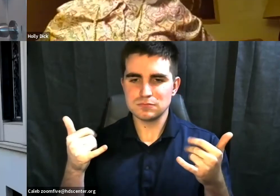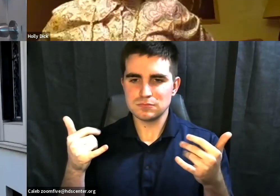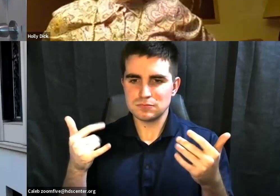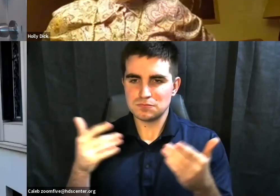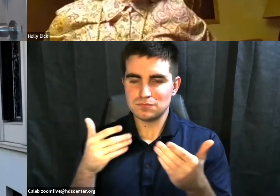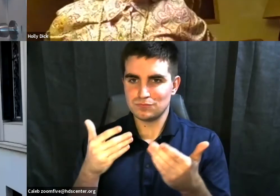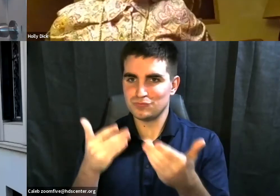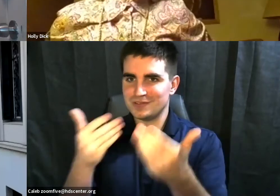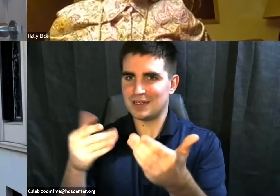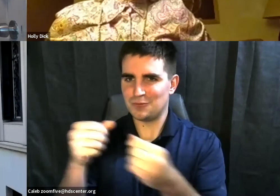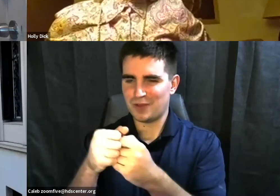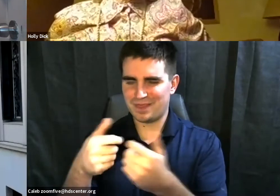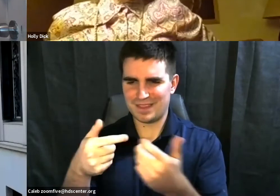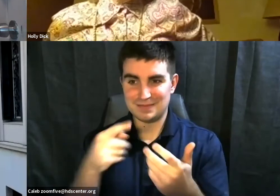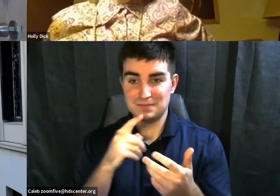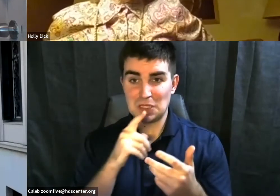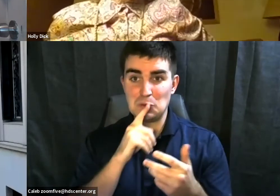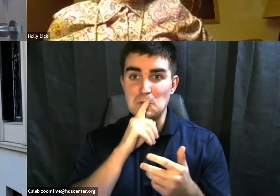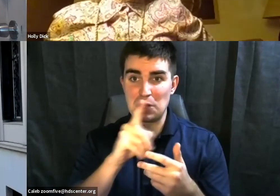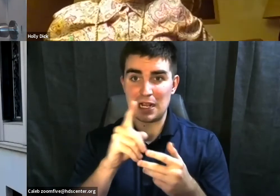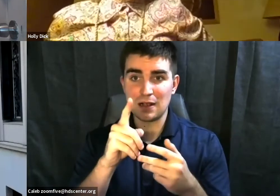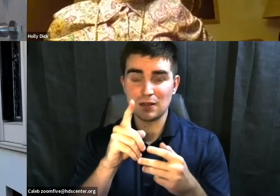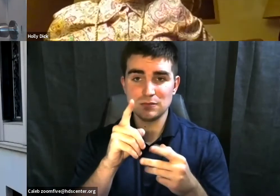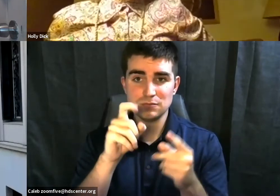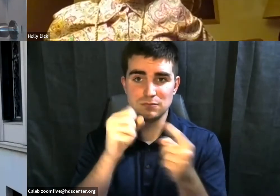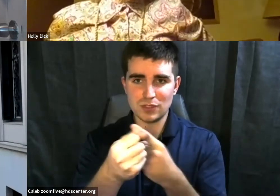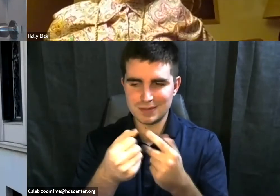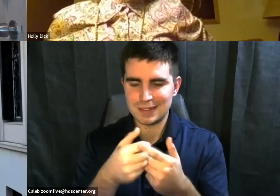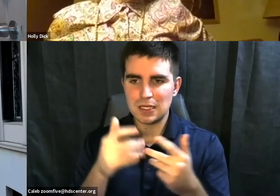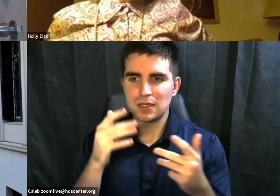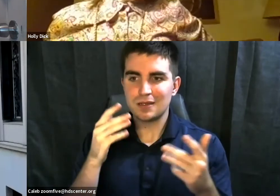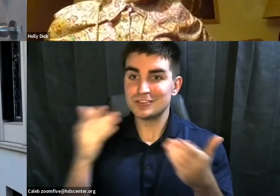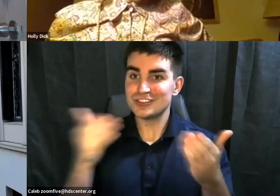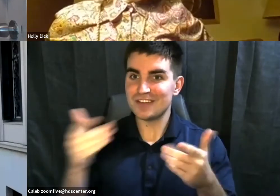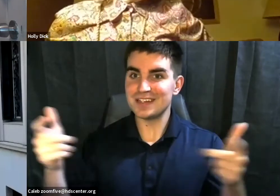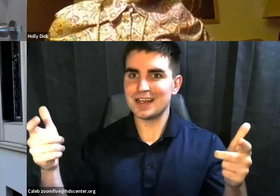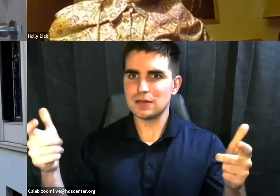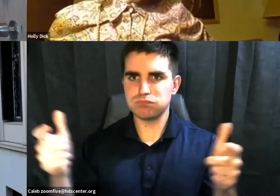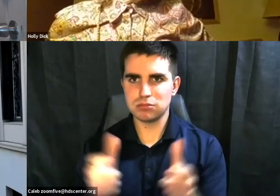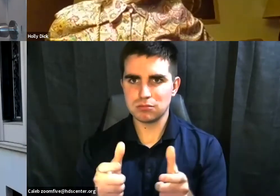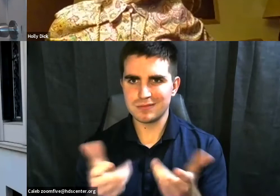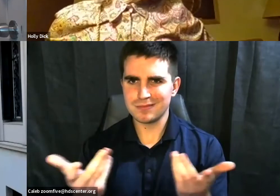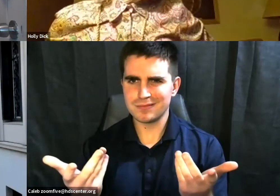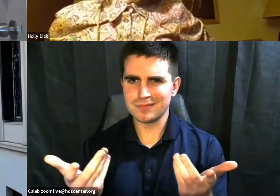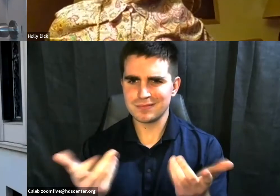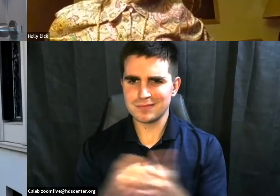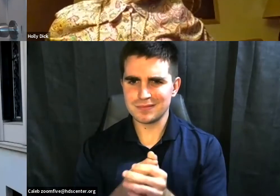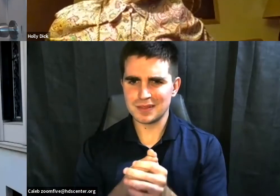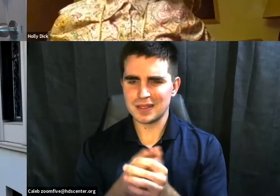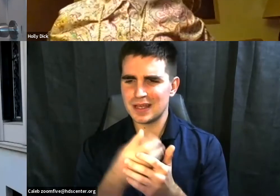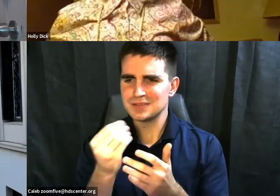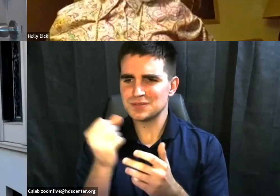presented with this reality that they were going to shrink back the service. And